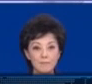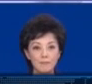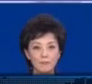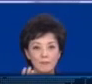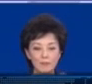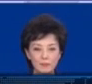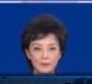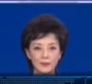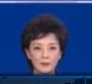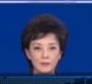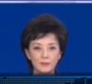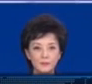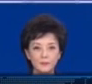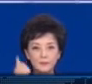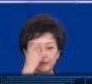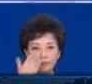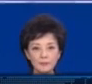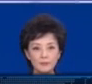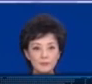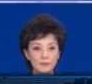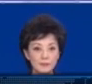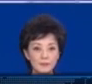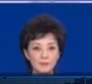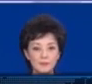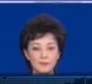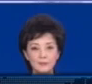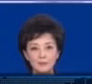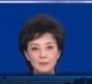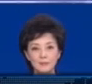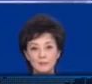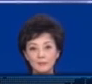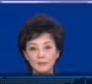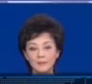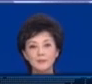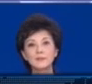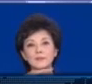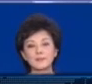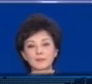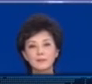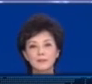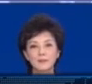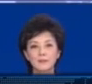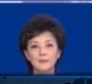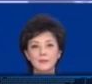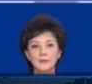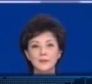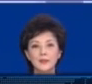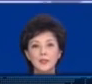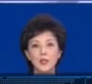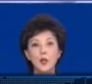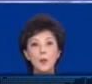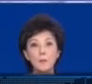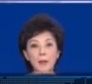First, for medical supplies, at the beginning, we are in shortage. Later on, we have